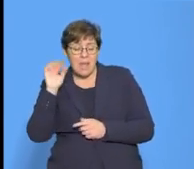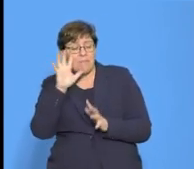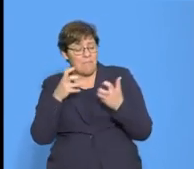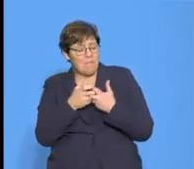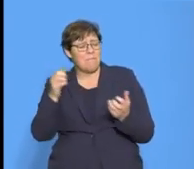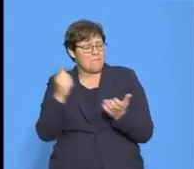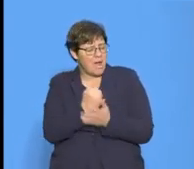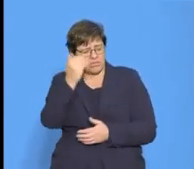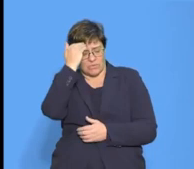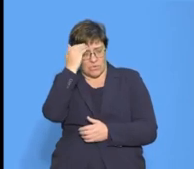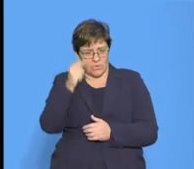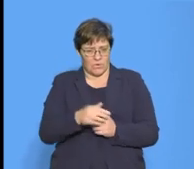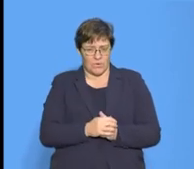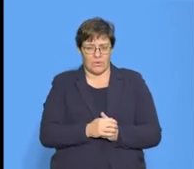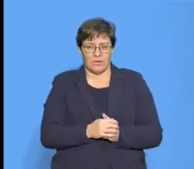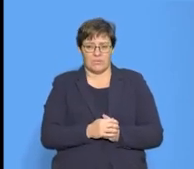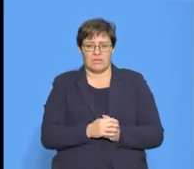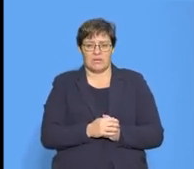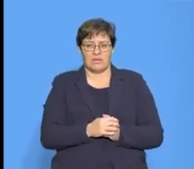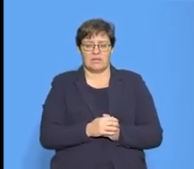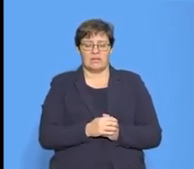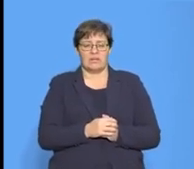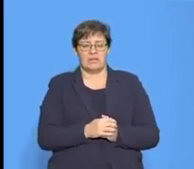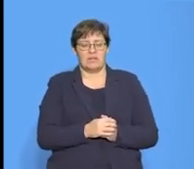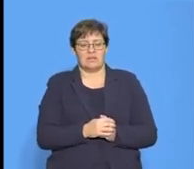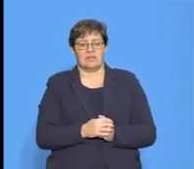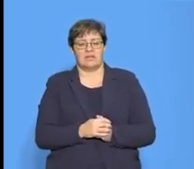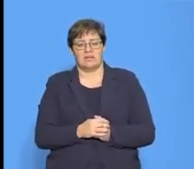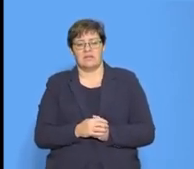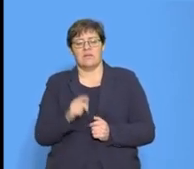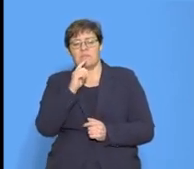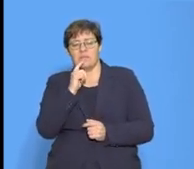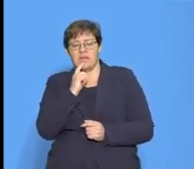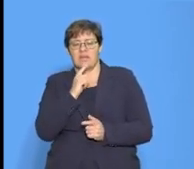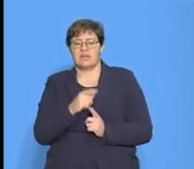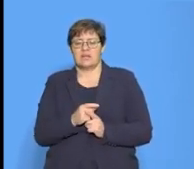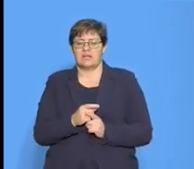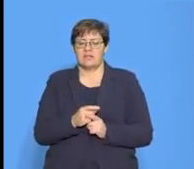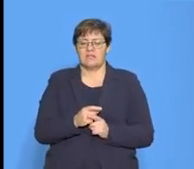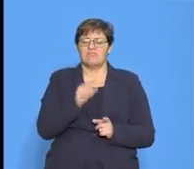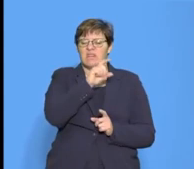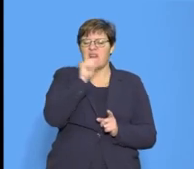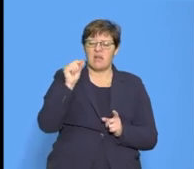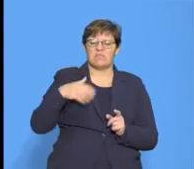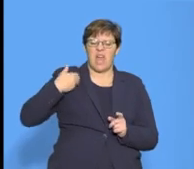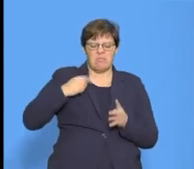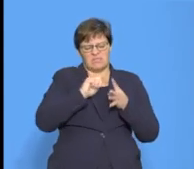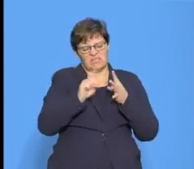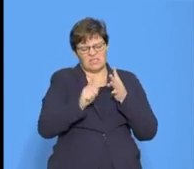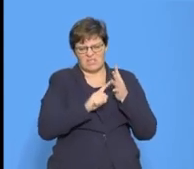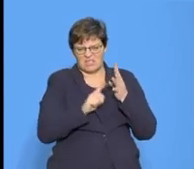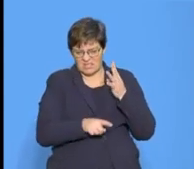must know that we belong to the family Hominidae, and Hominidae includes orangutans, gorillas,